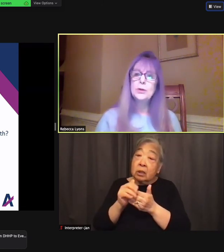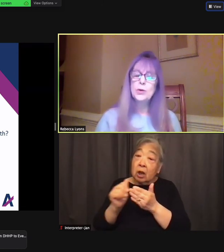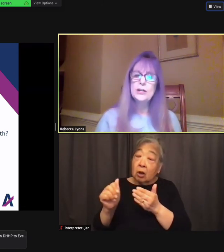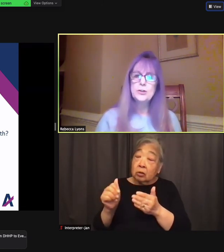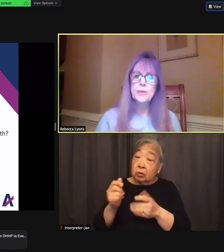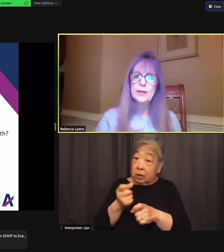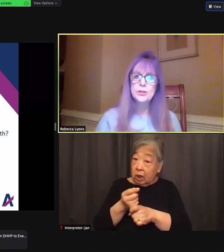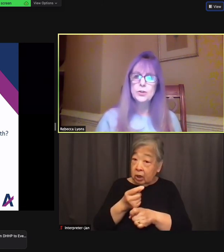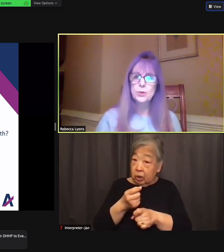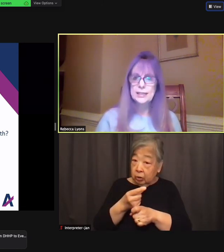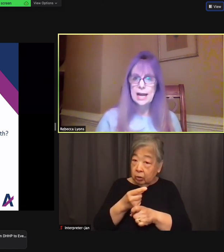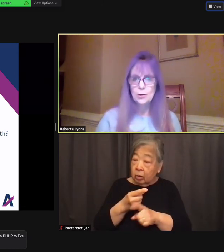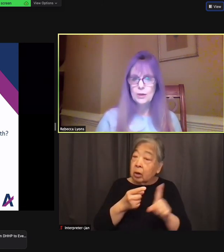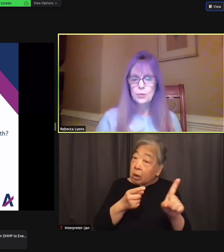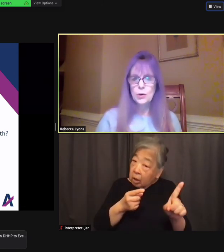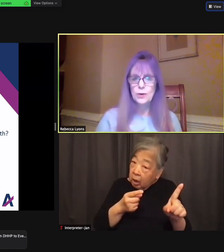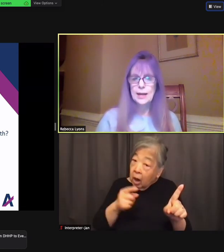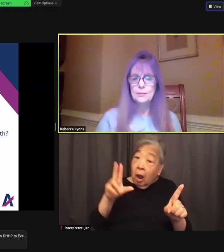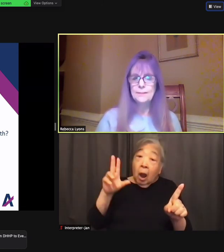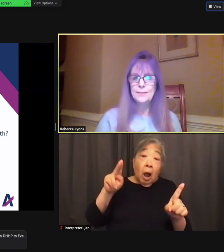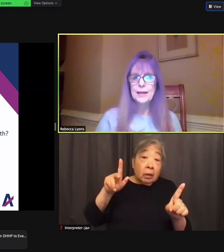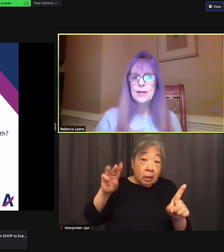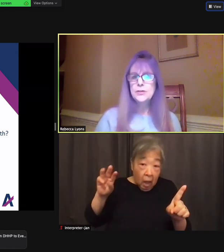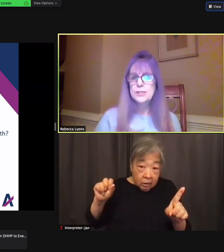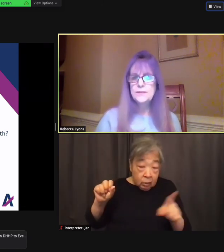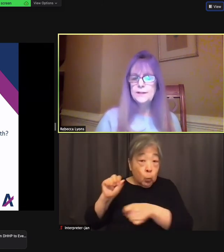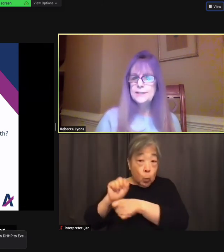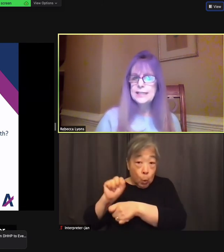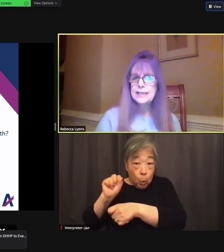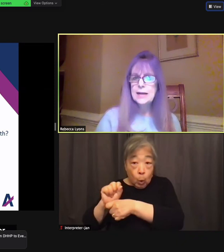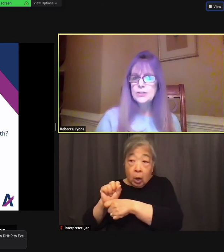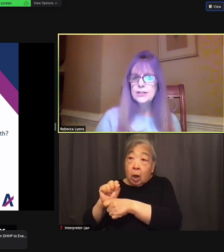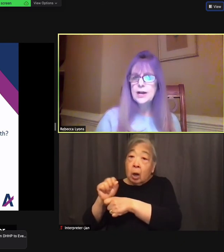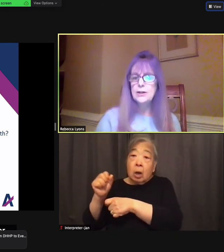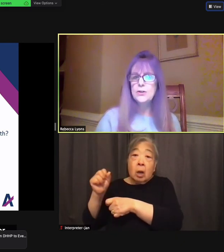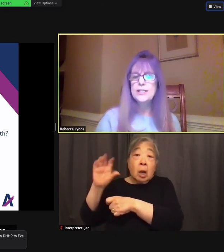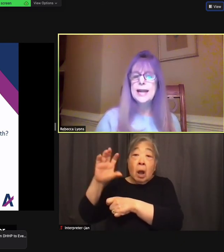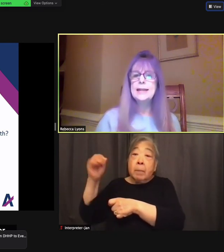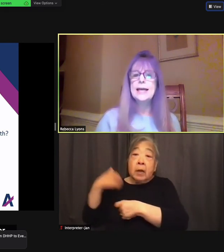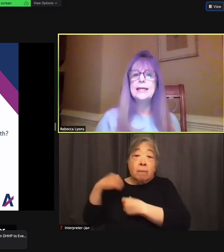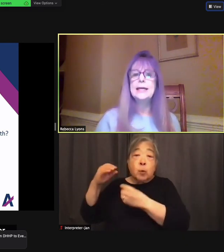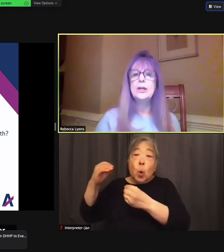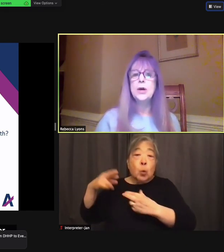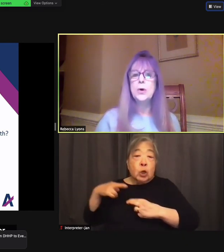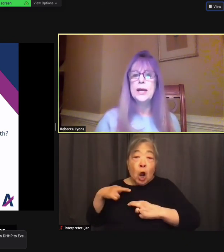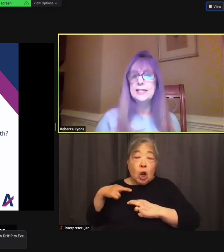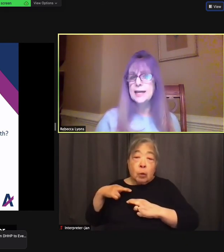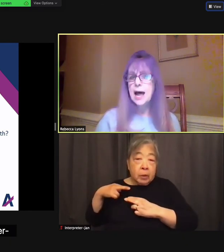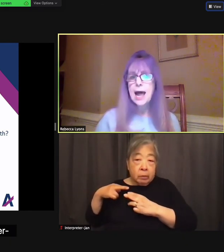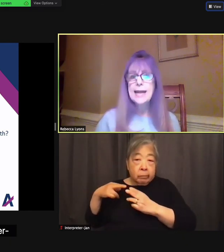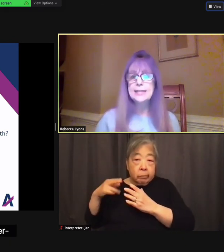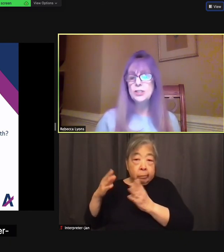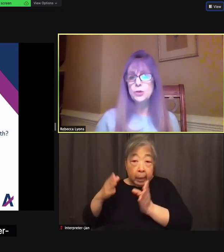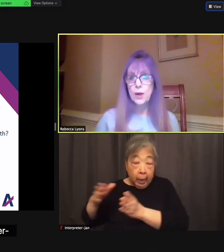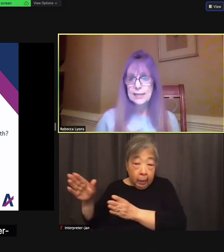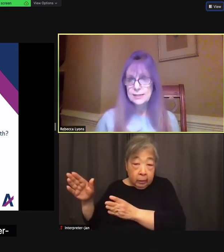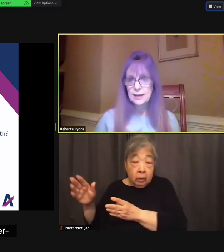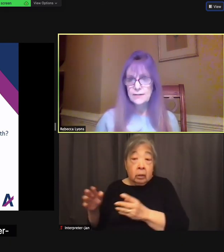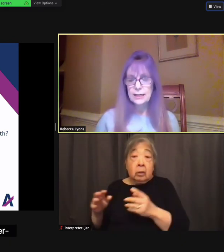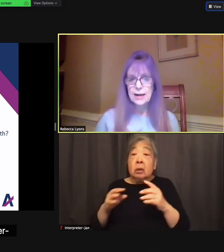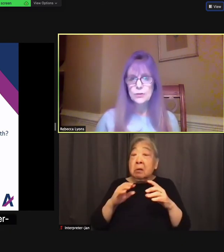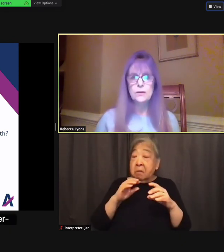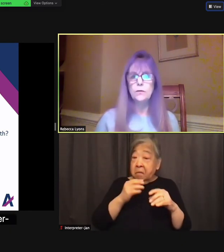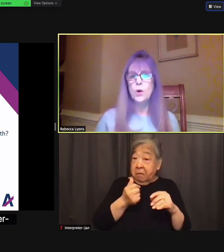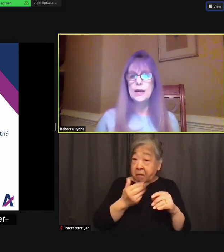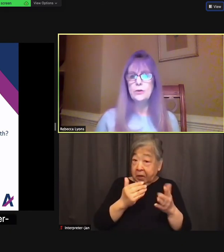an employer-sponsored retirement program. So it's $15,000, and then it can go as high as